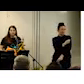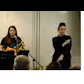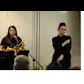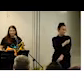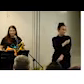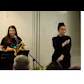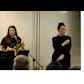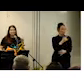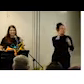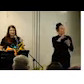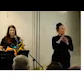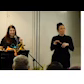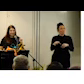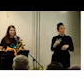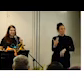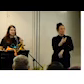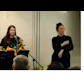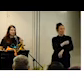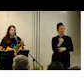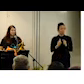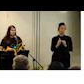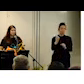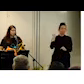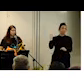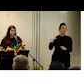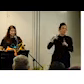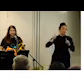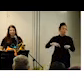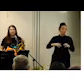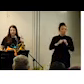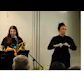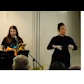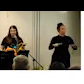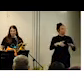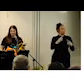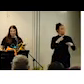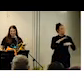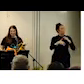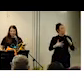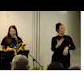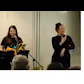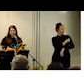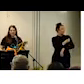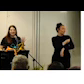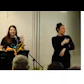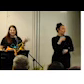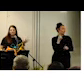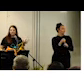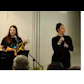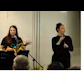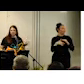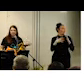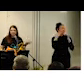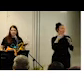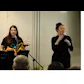a long standing myth that has been debunked over and over again, also cannot cause autism. And